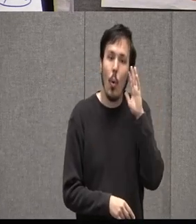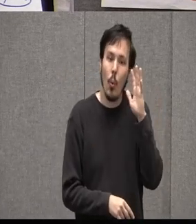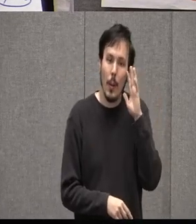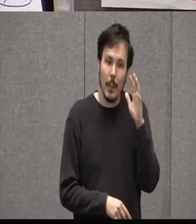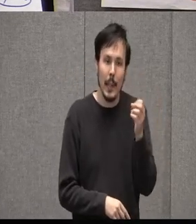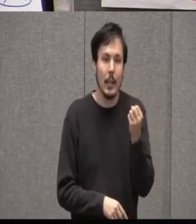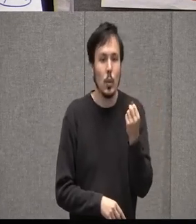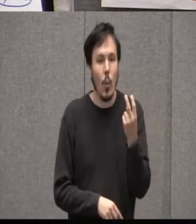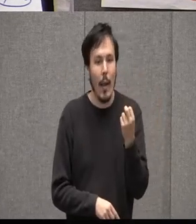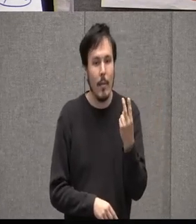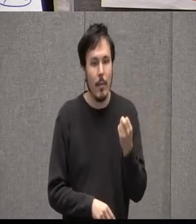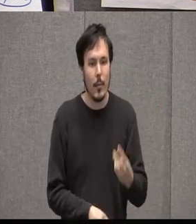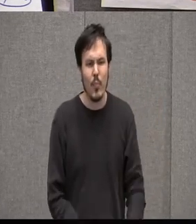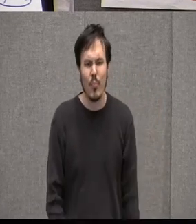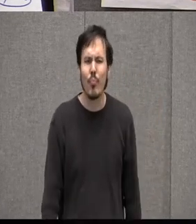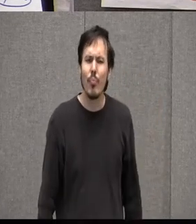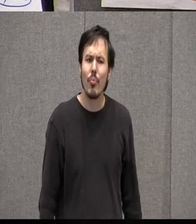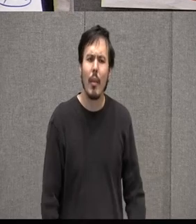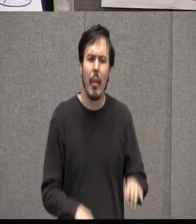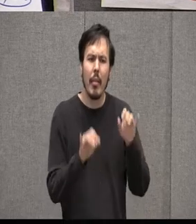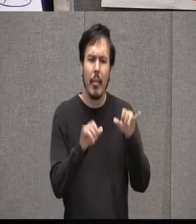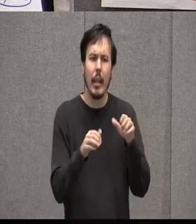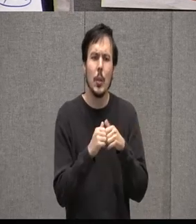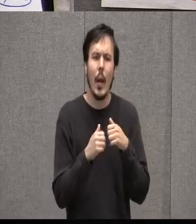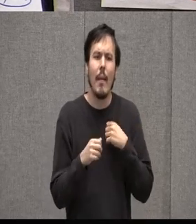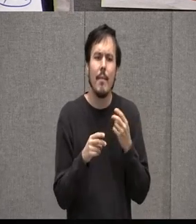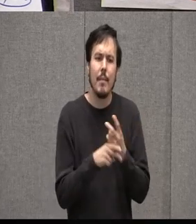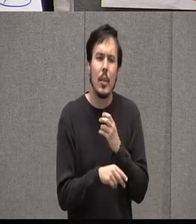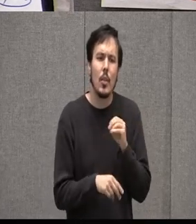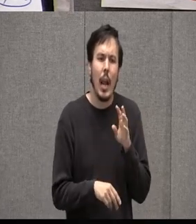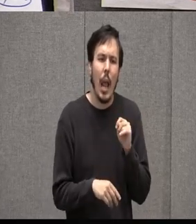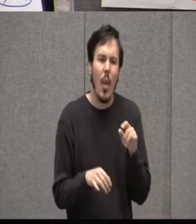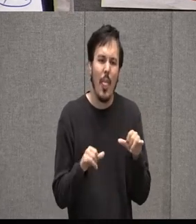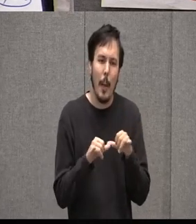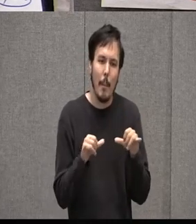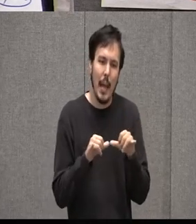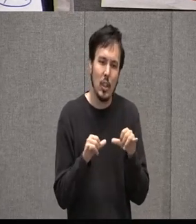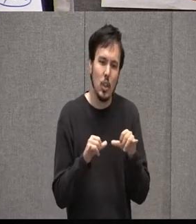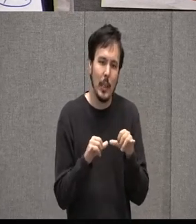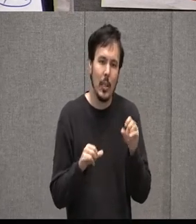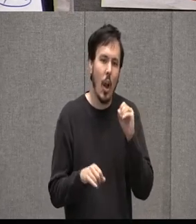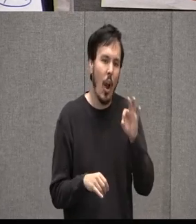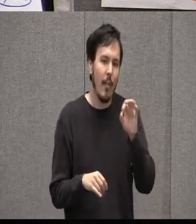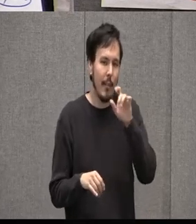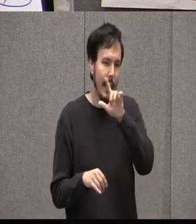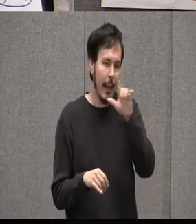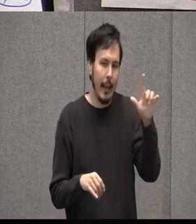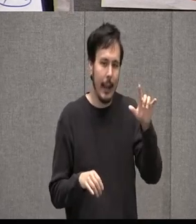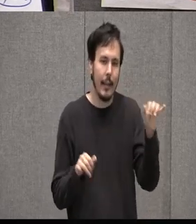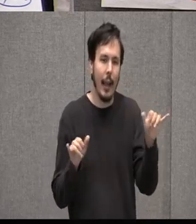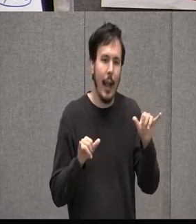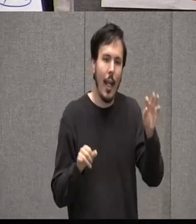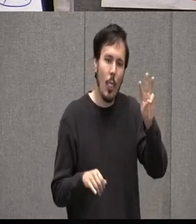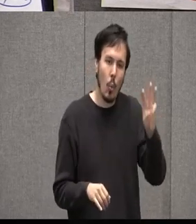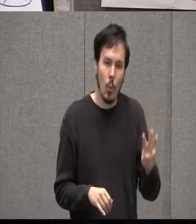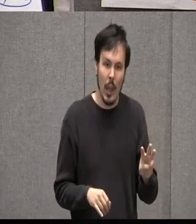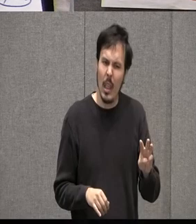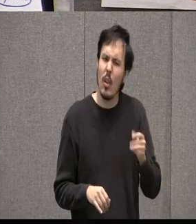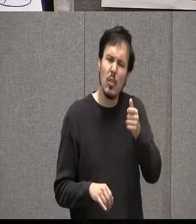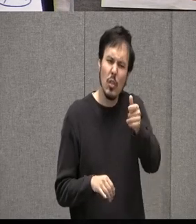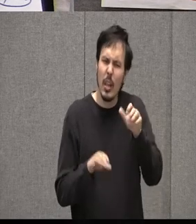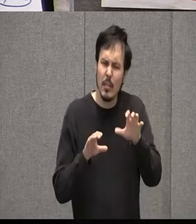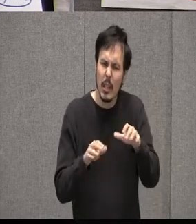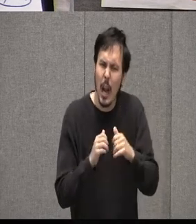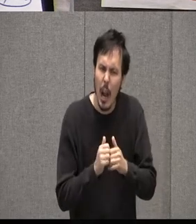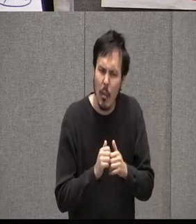12. And that's how I figured out the measurements of the length. How did you do that? All